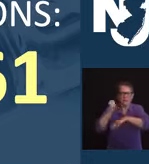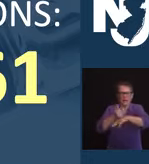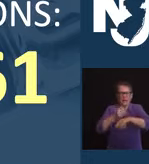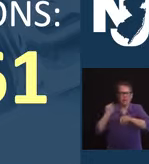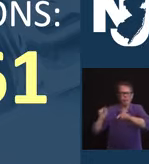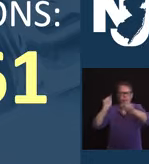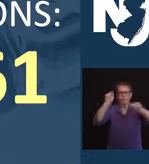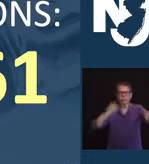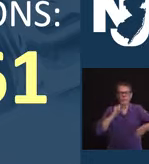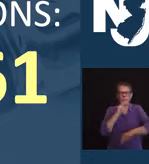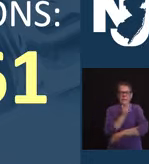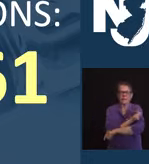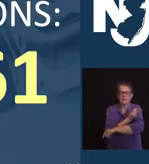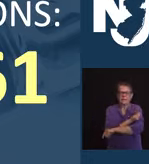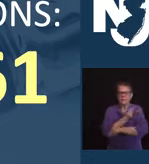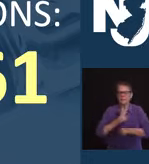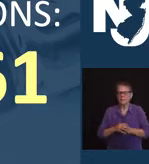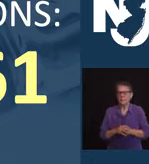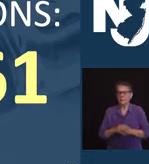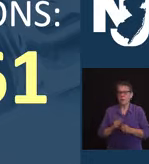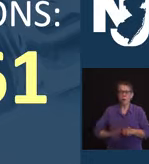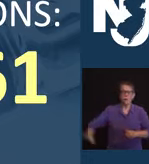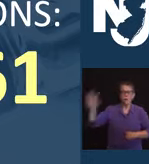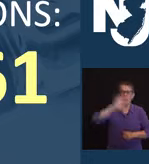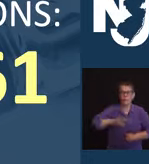million, by my count, Judy,